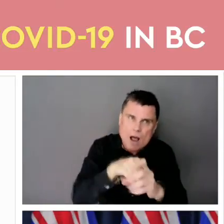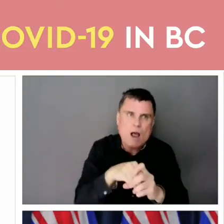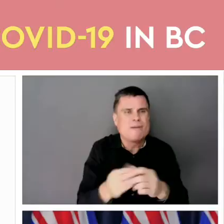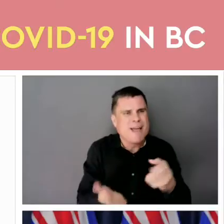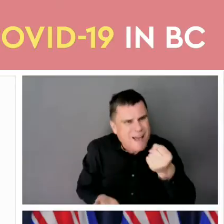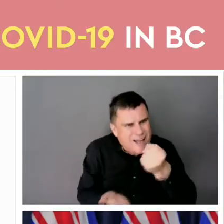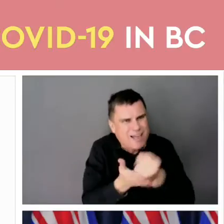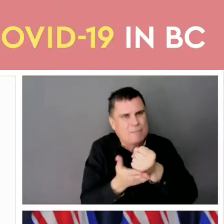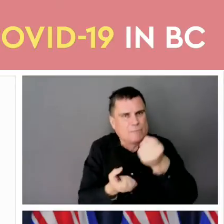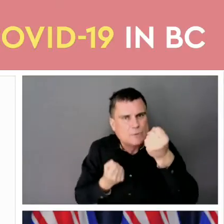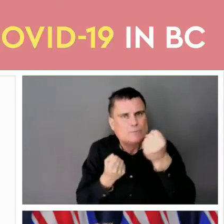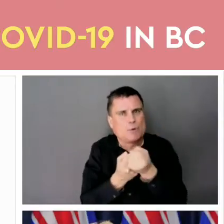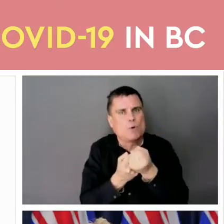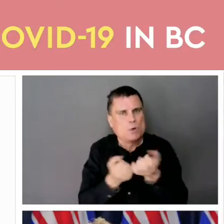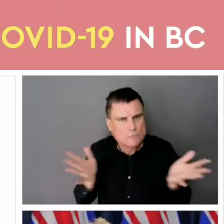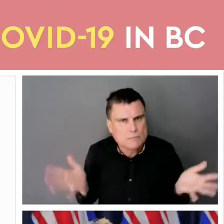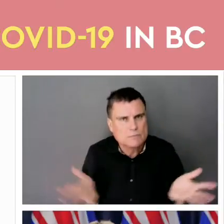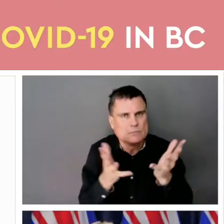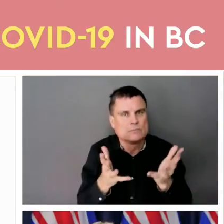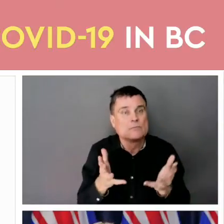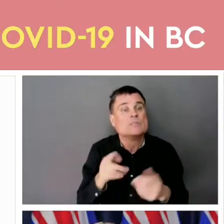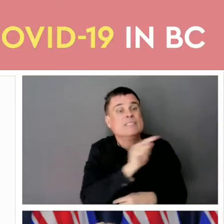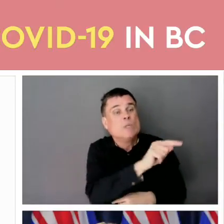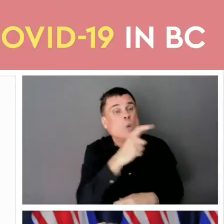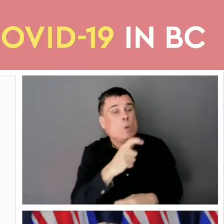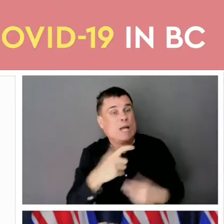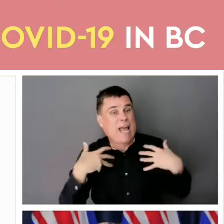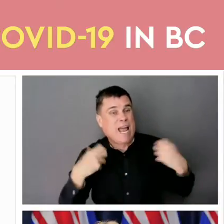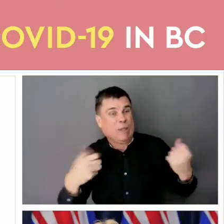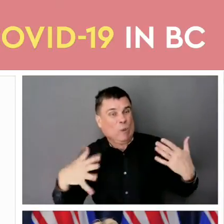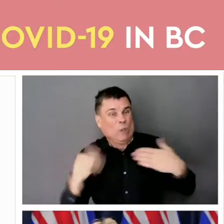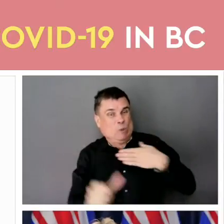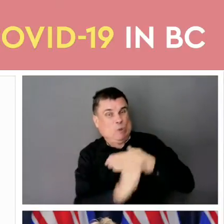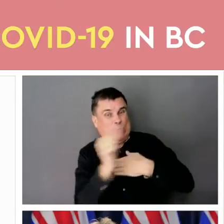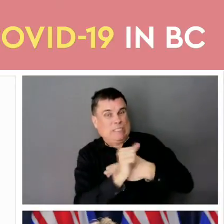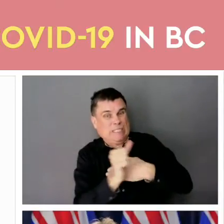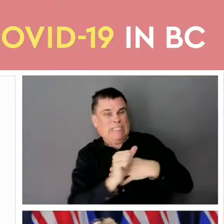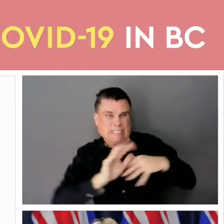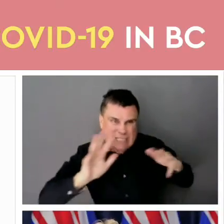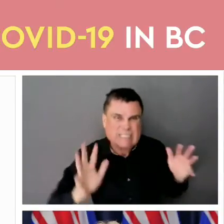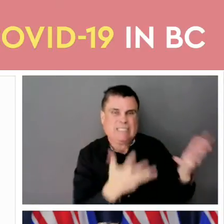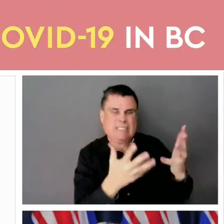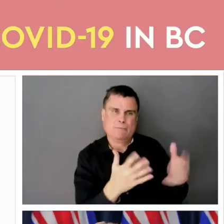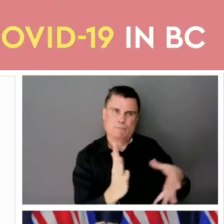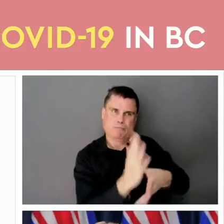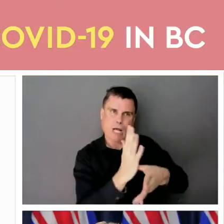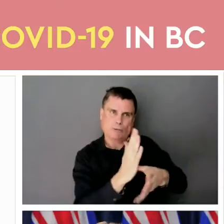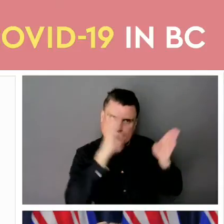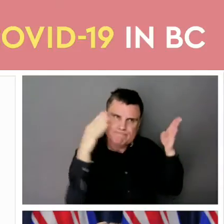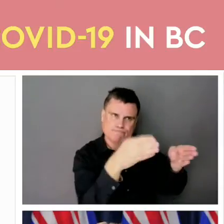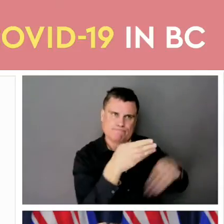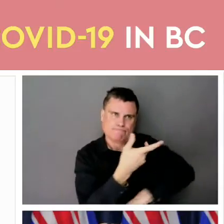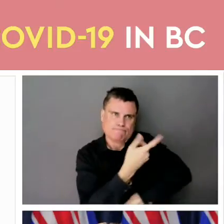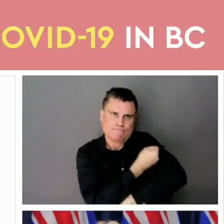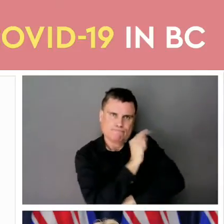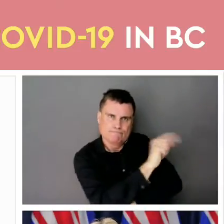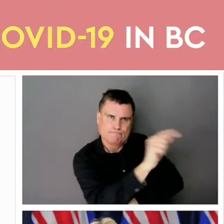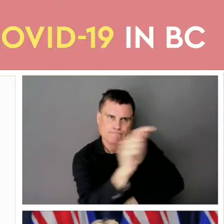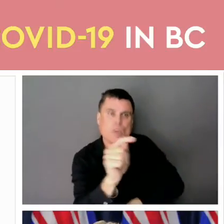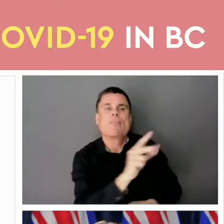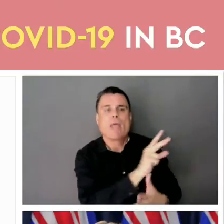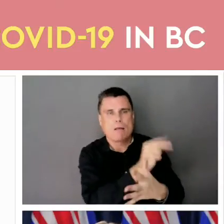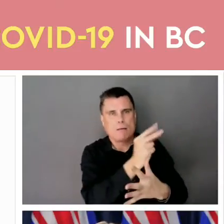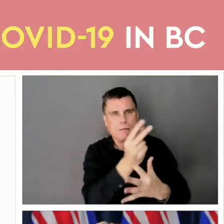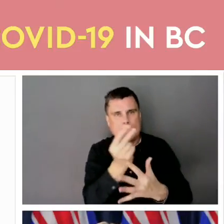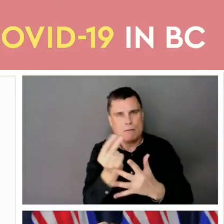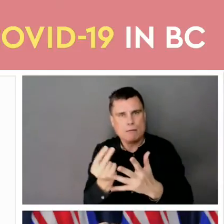communities. As mentioned, we'll also be using mobile sites where necessary and home visits to support those who are unable to